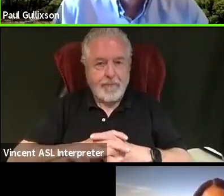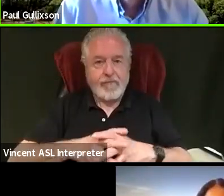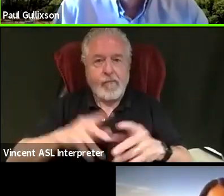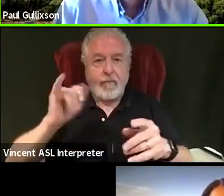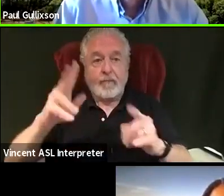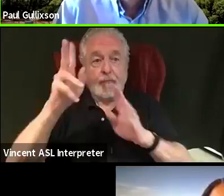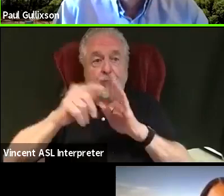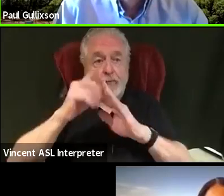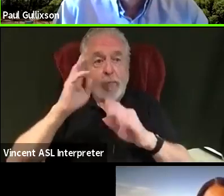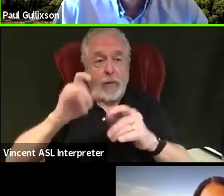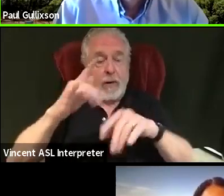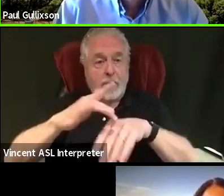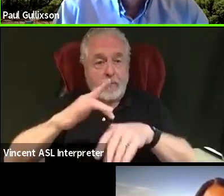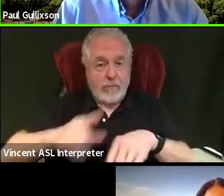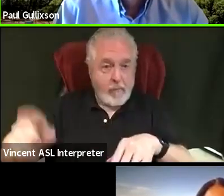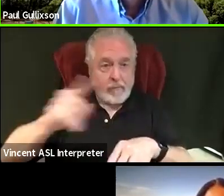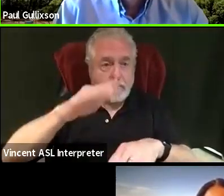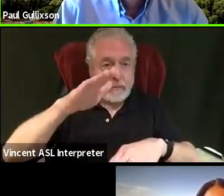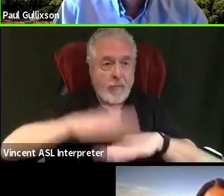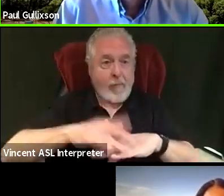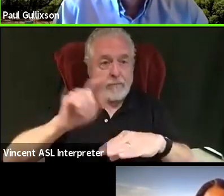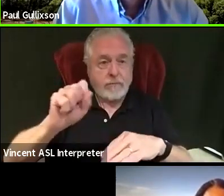And that video will be available on the